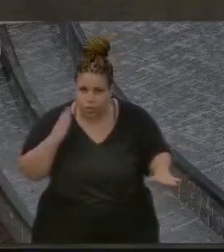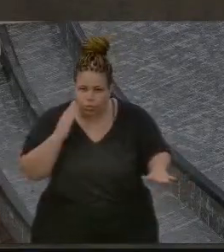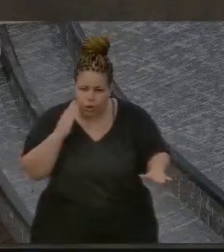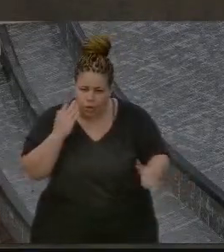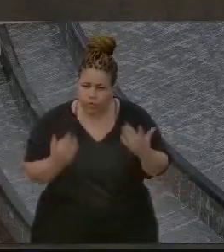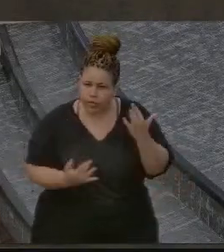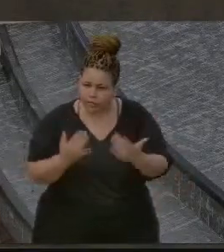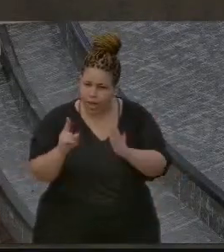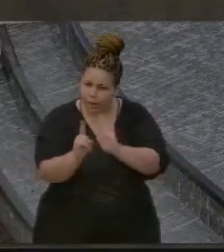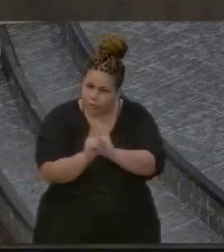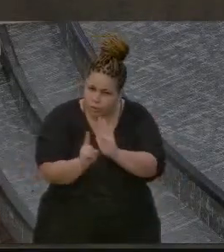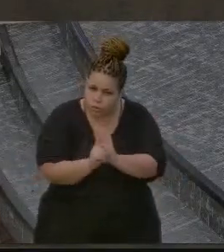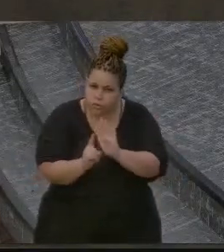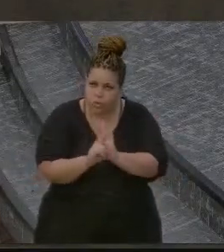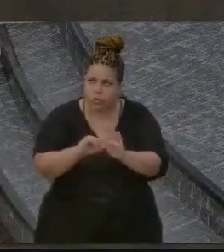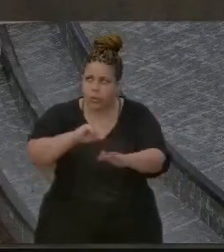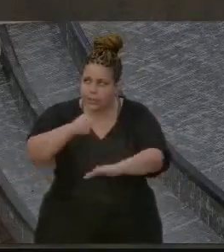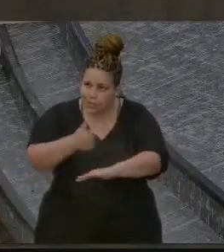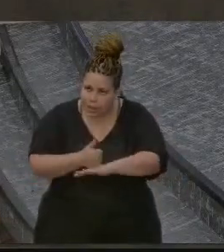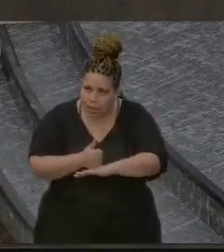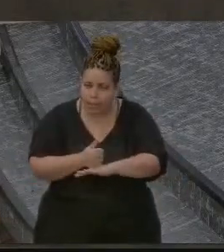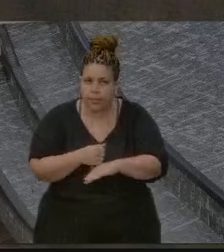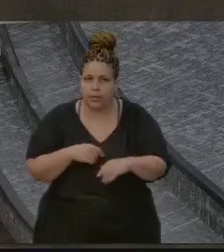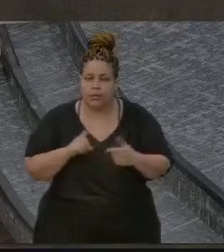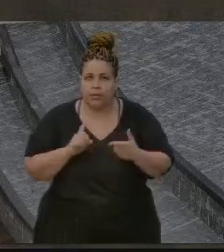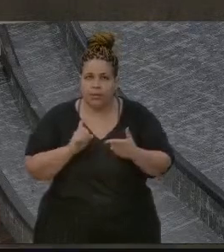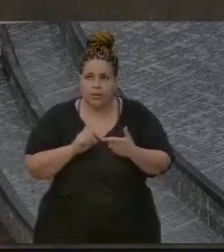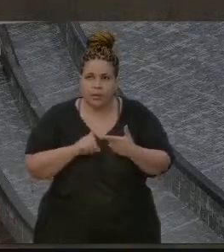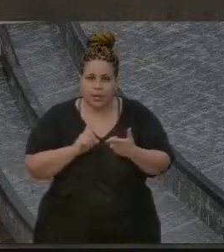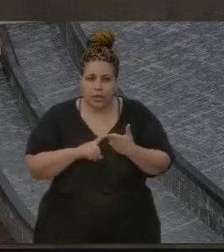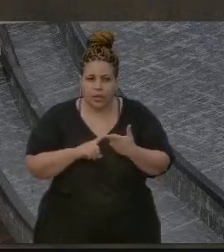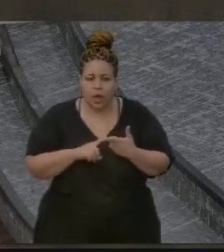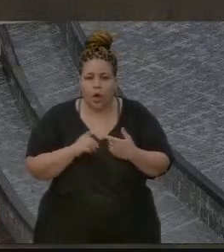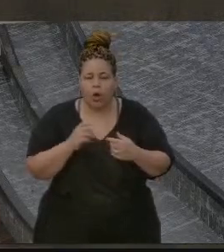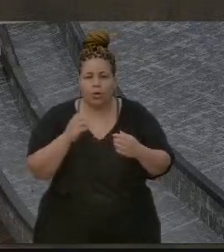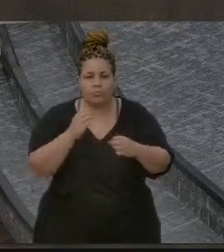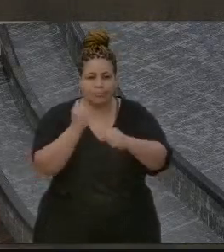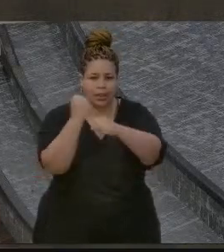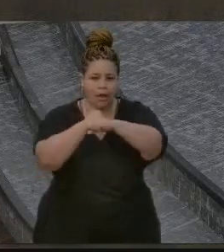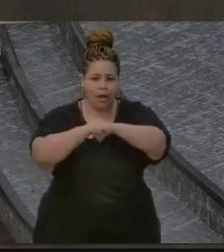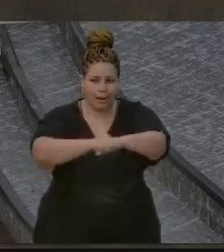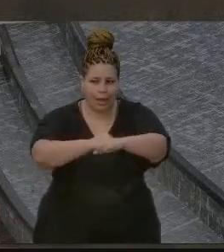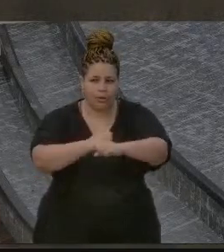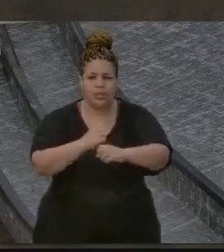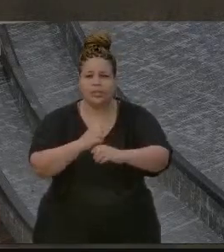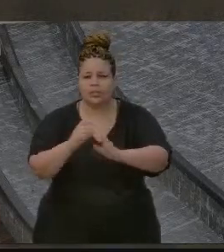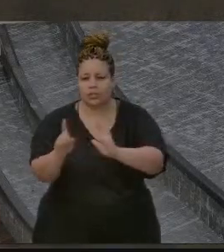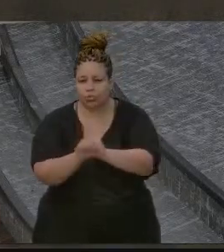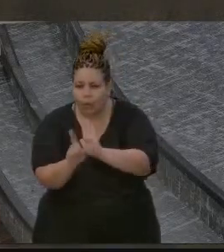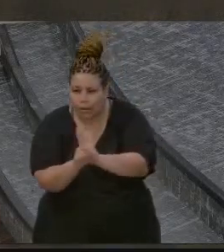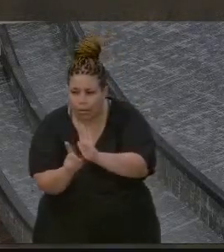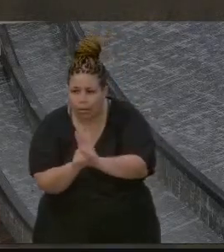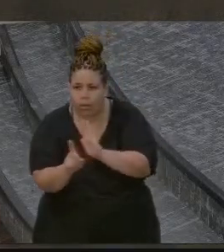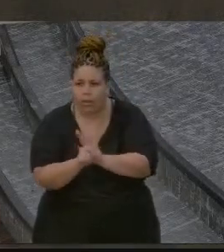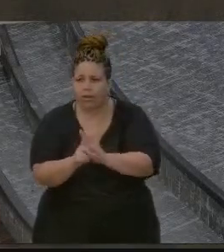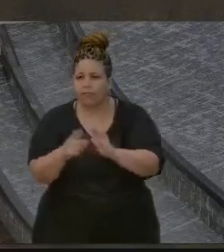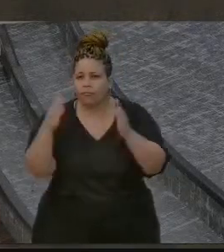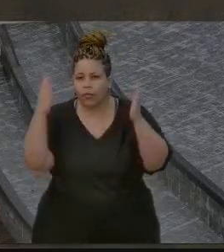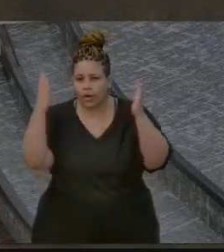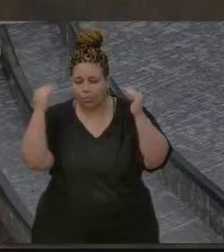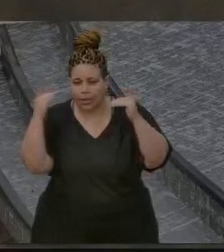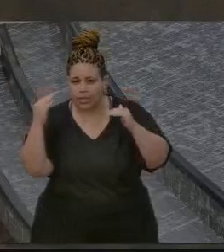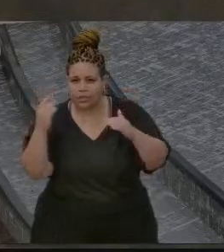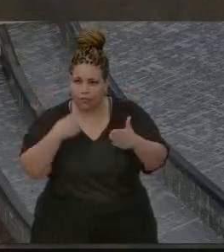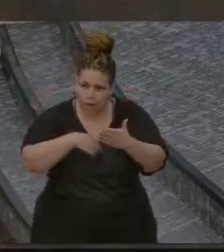we might do a lockdown drill, but the expectation, so one of the things that you were going to see next week, even on your